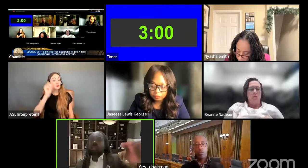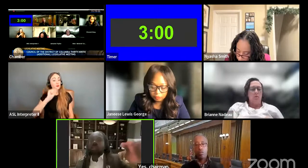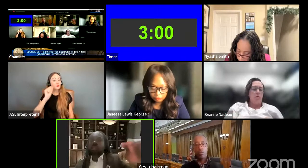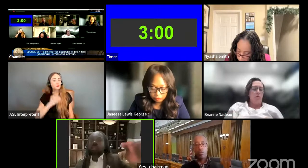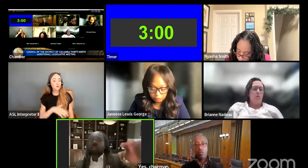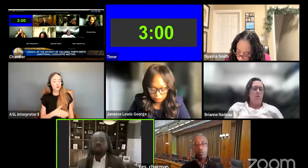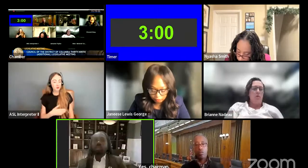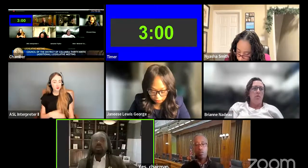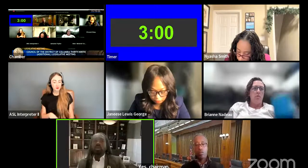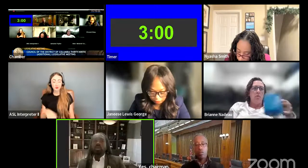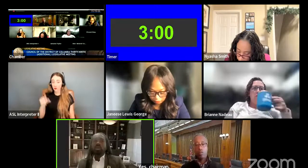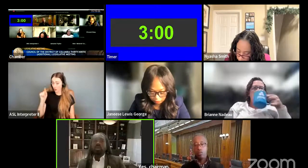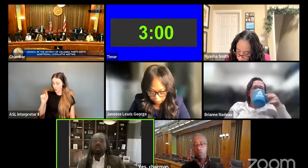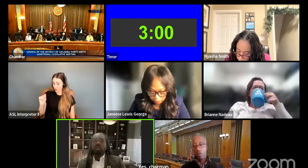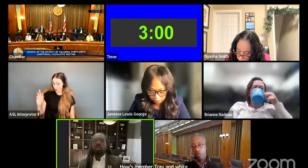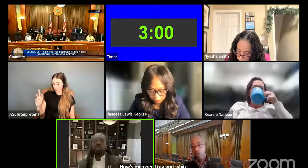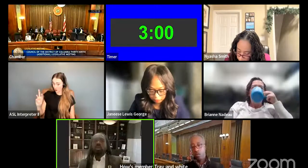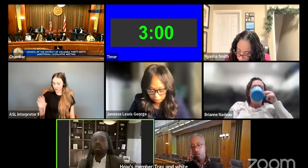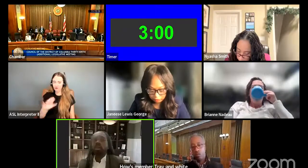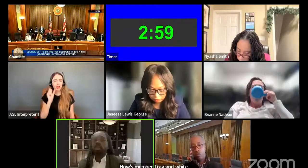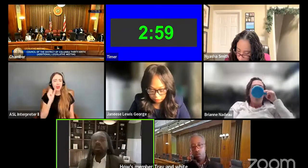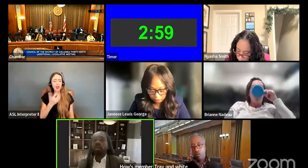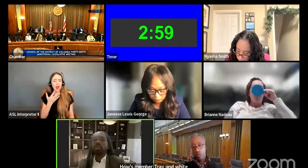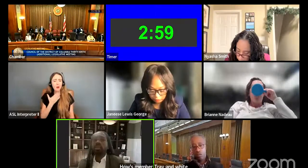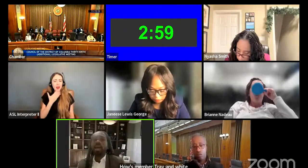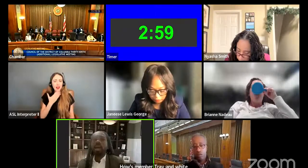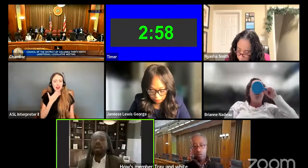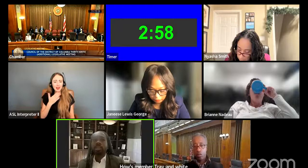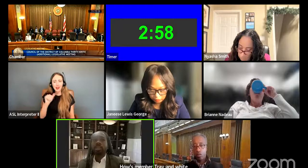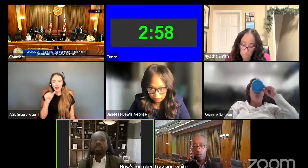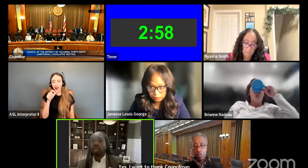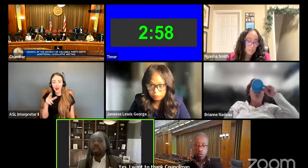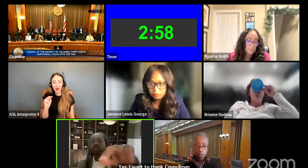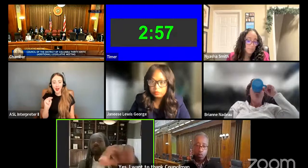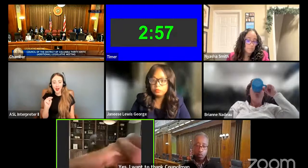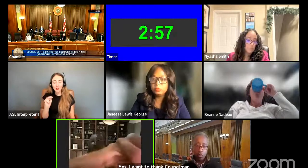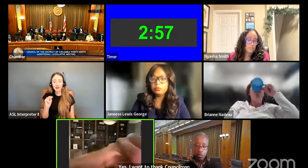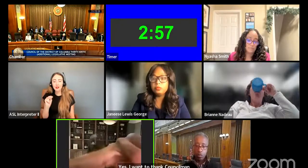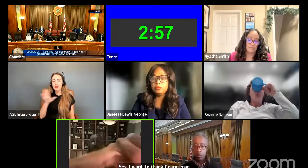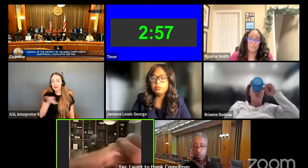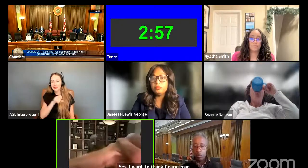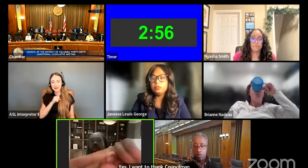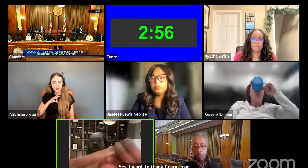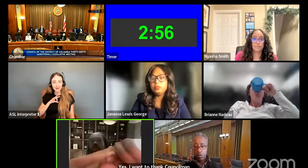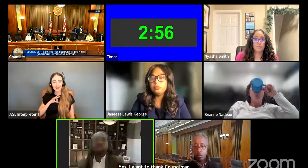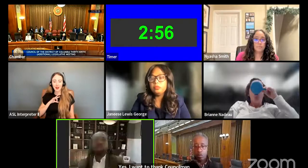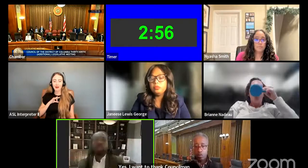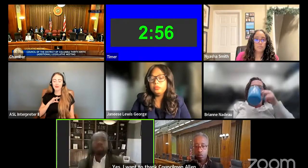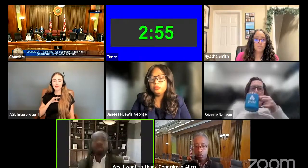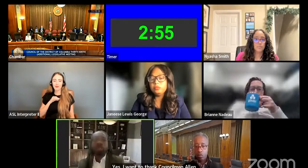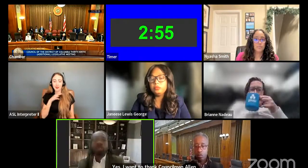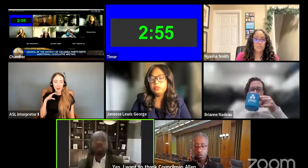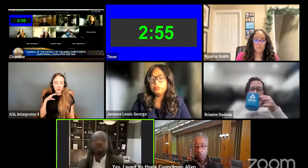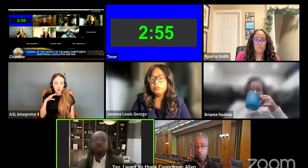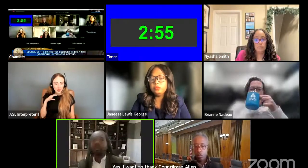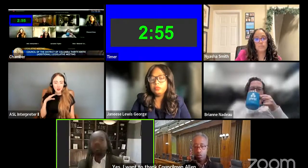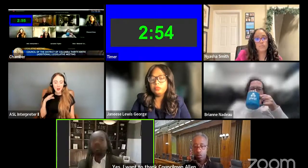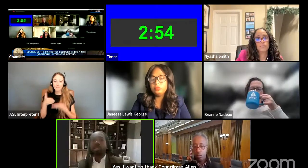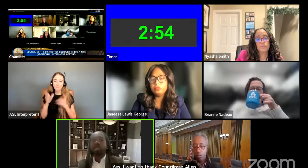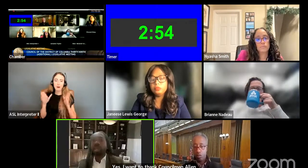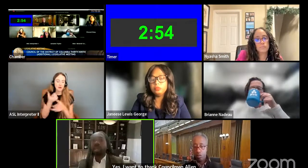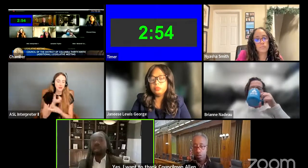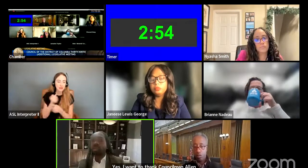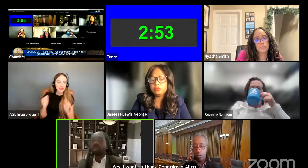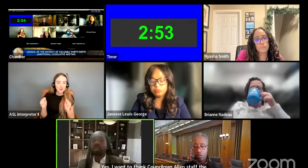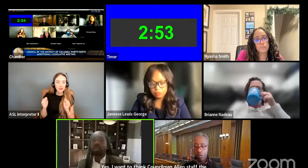Councilmember Trayon White. Yes, I want to thank Councilmember Allen and staff the Committee on Judiciary and Public Safety, and all the